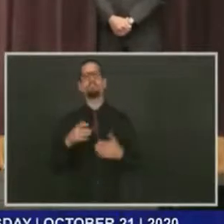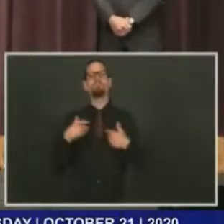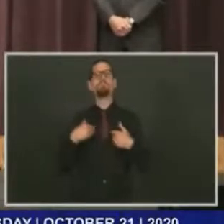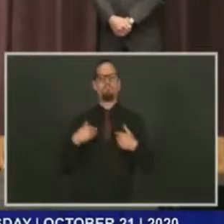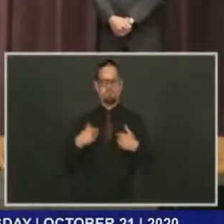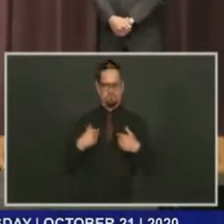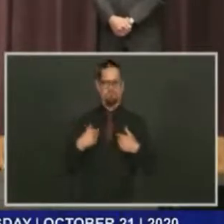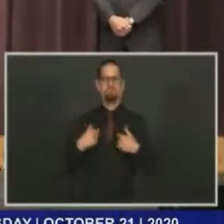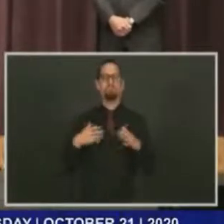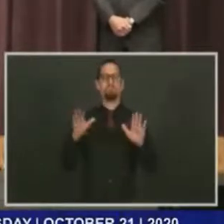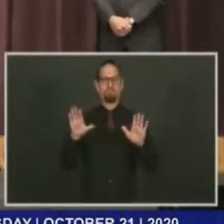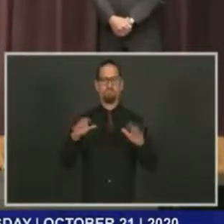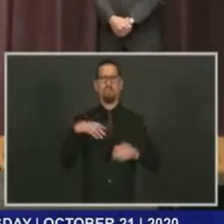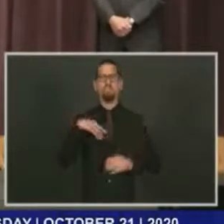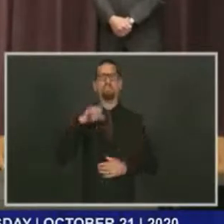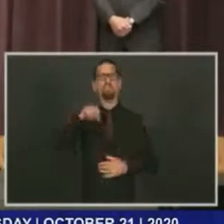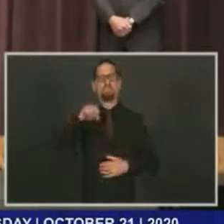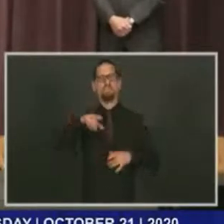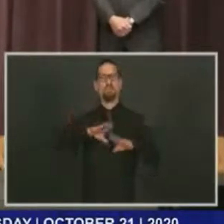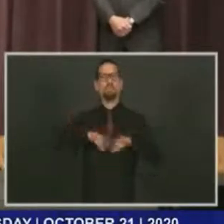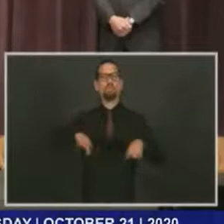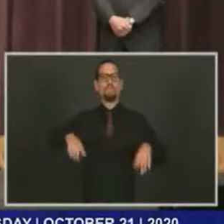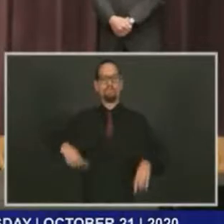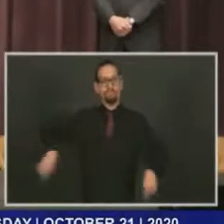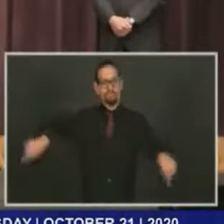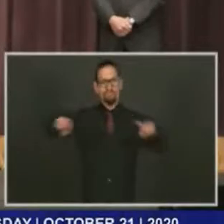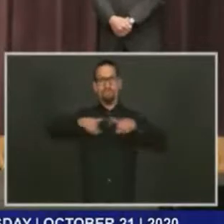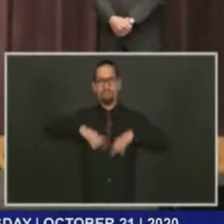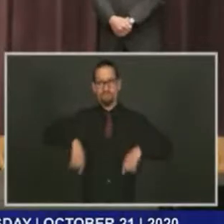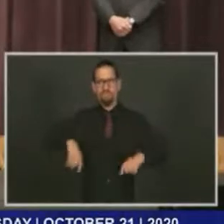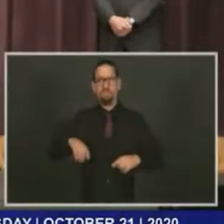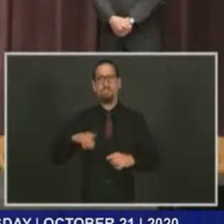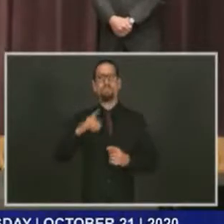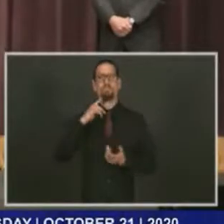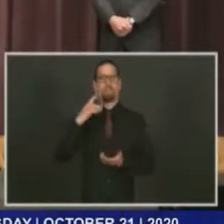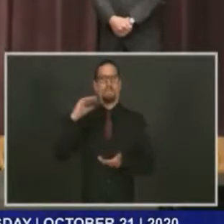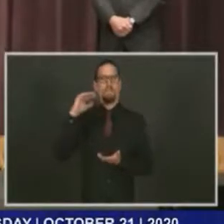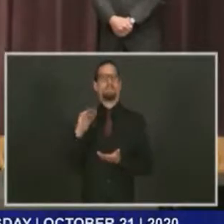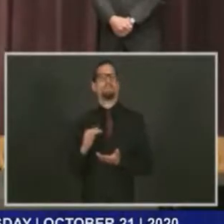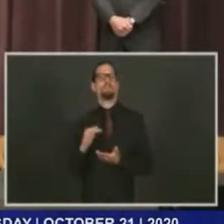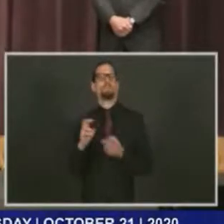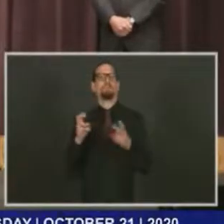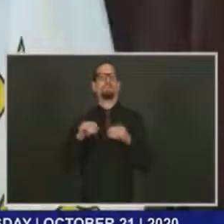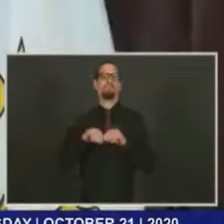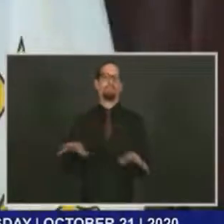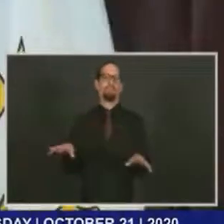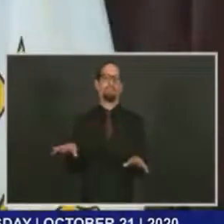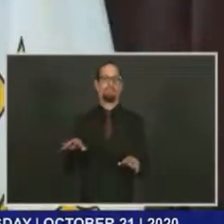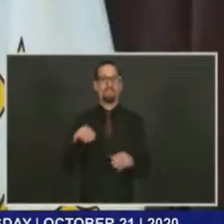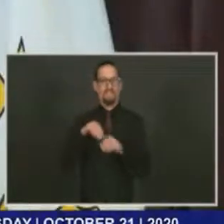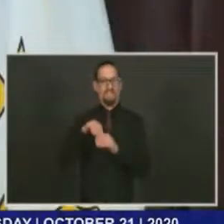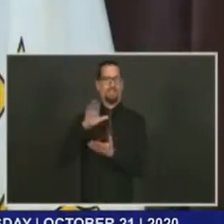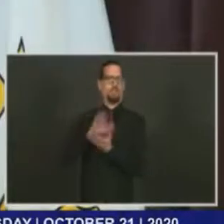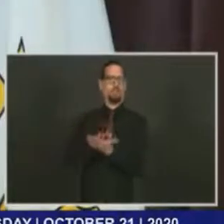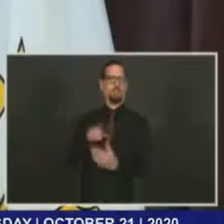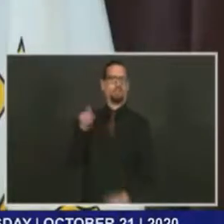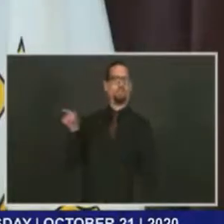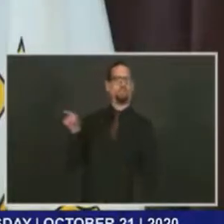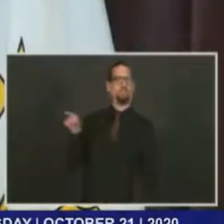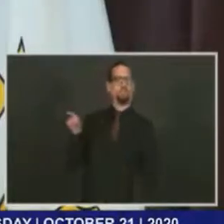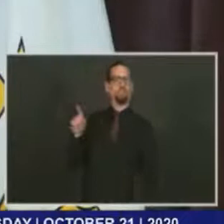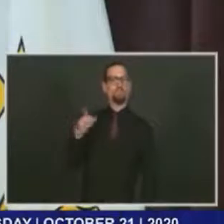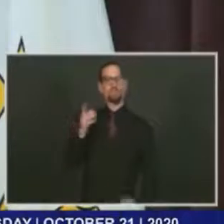So children are less likely to spread within the school settings where there is